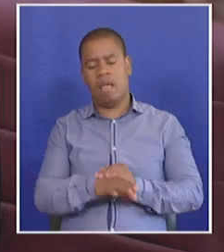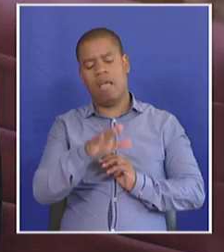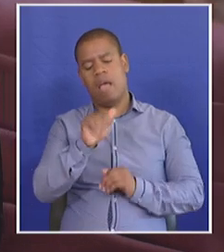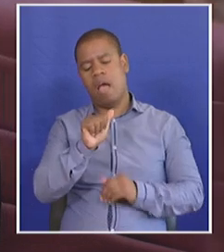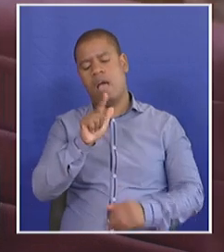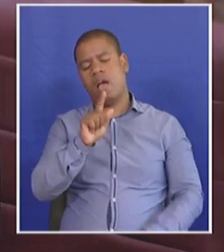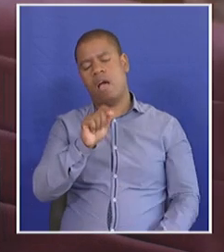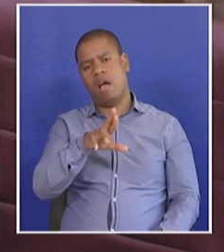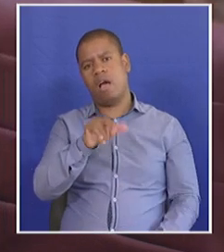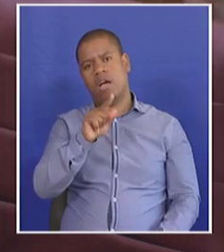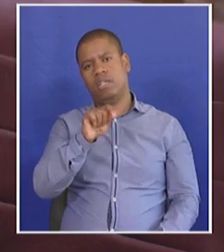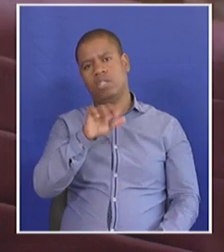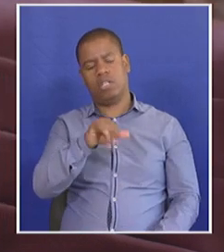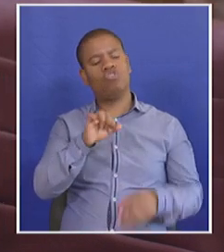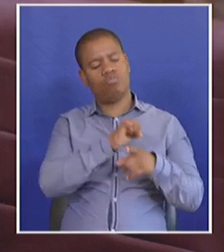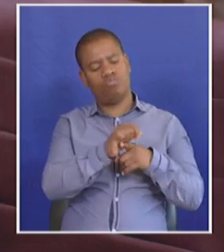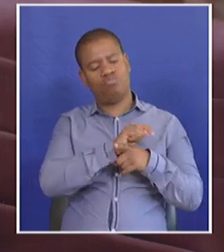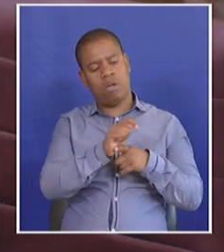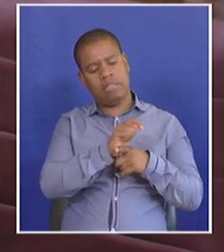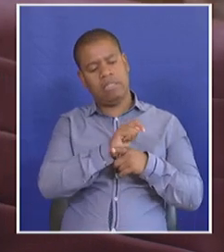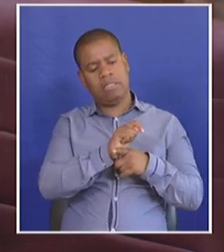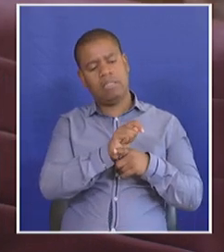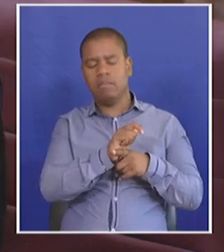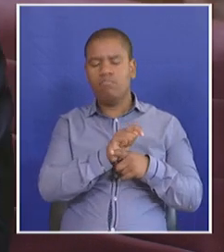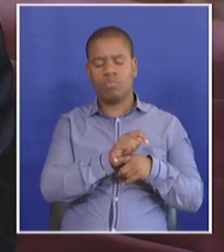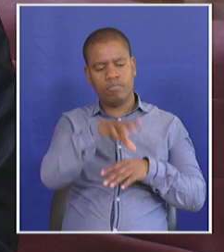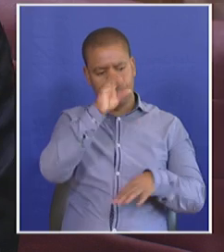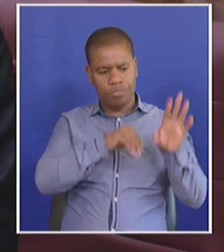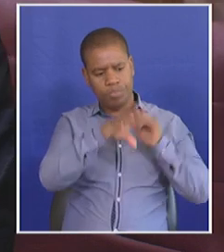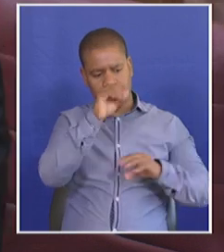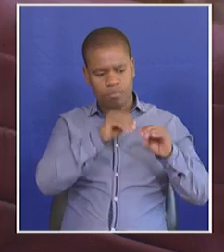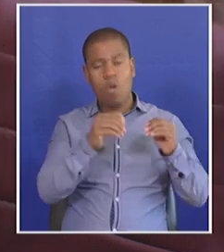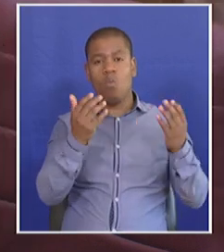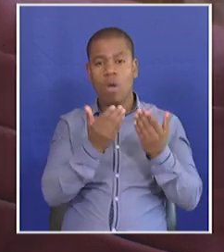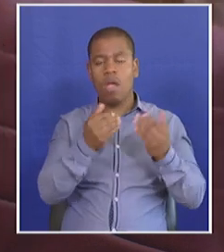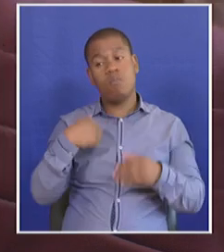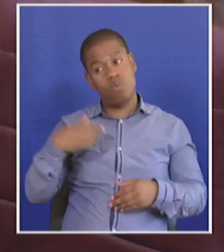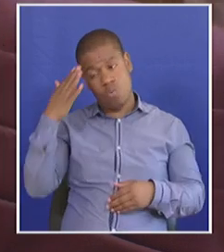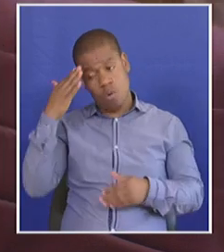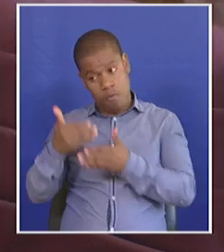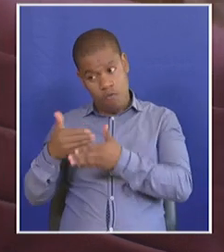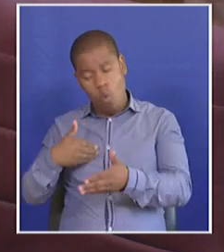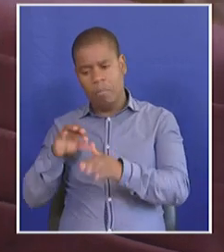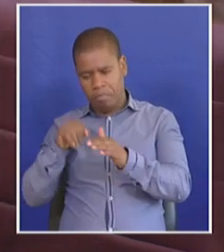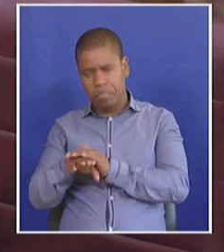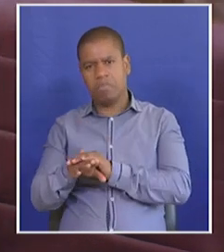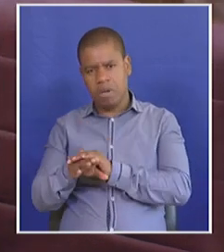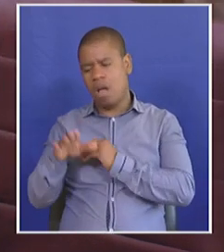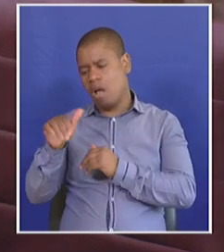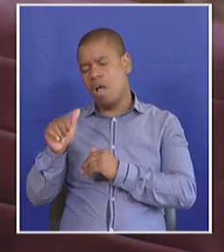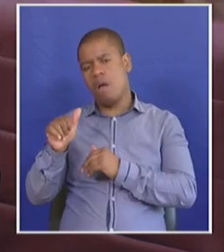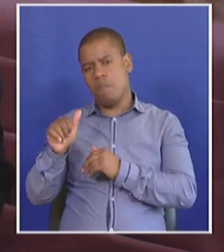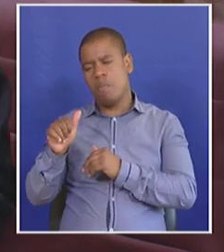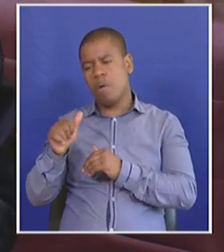honourable members may know, before you can practice as an attorney, you have to undergo some kind of practical training, and that requires that you